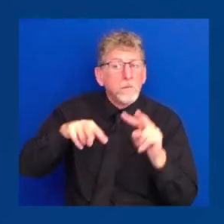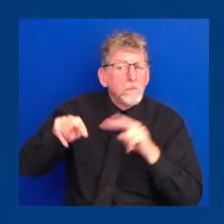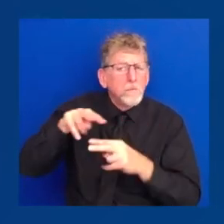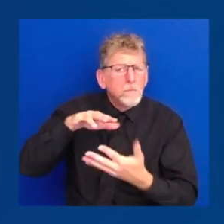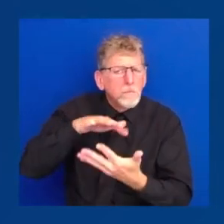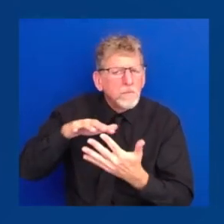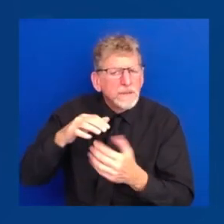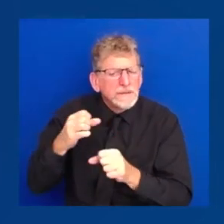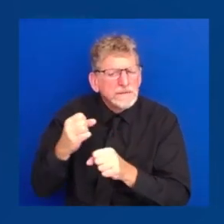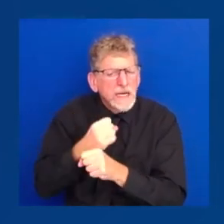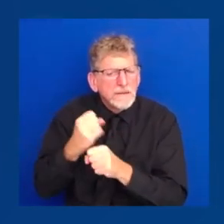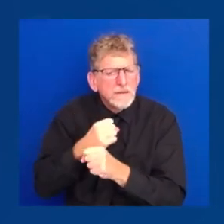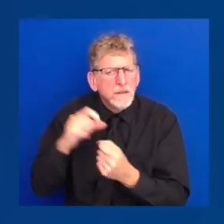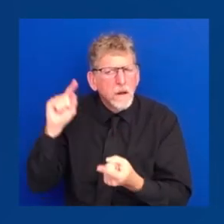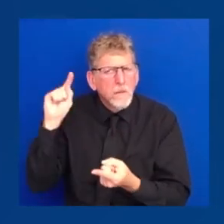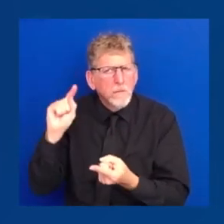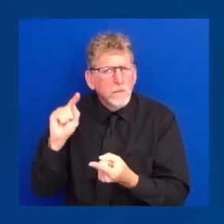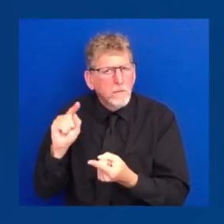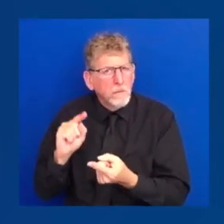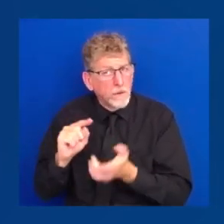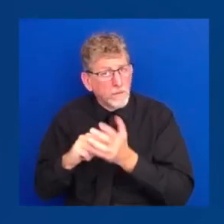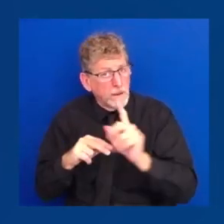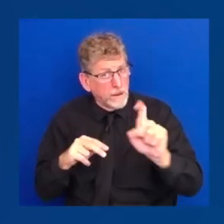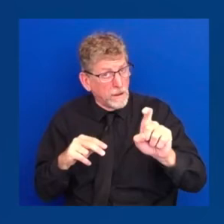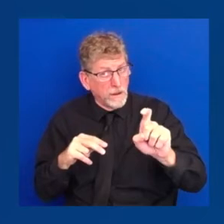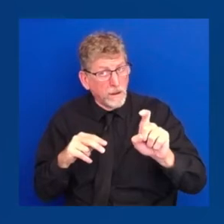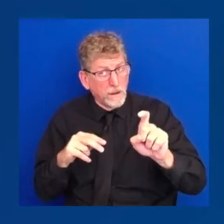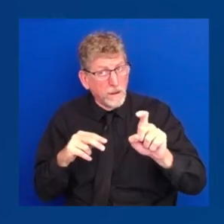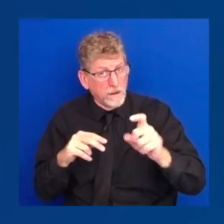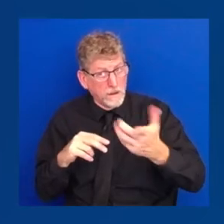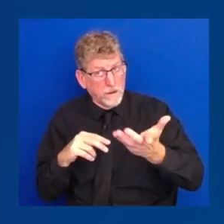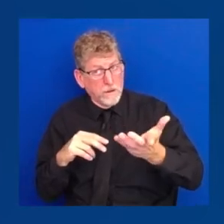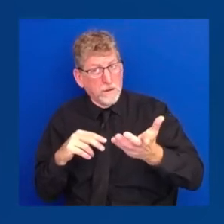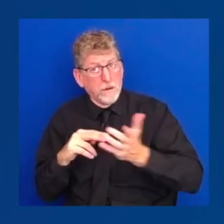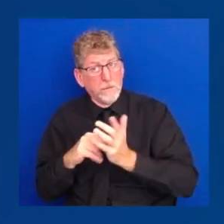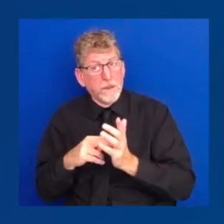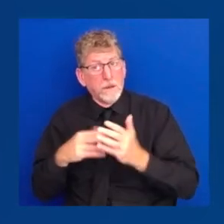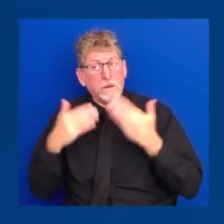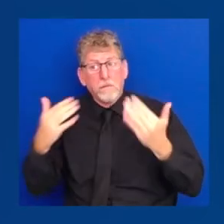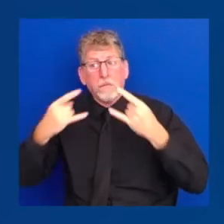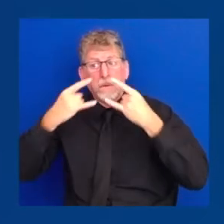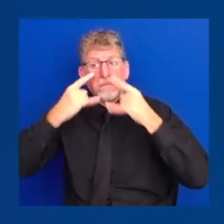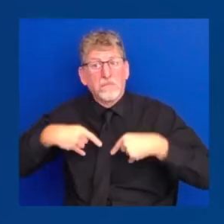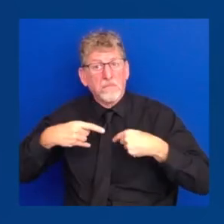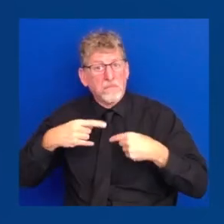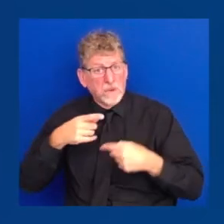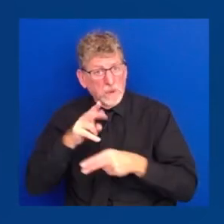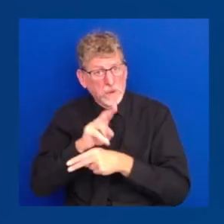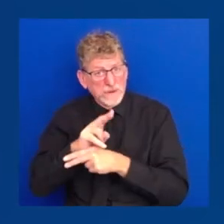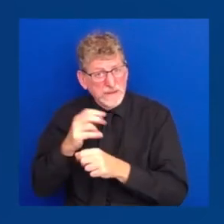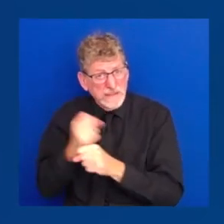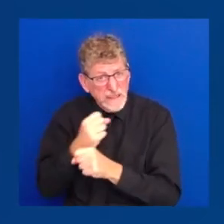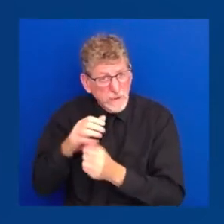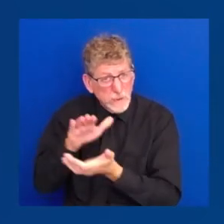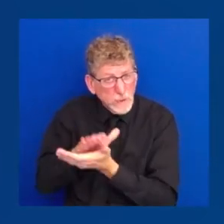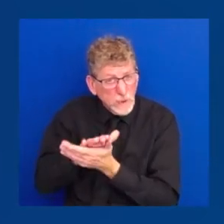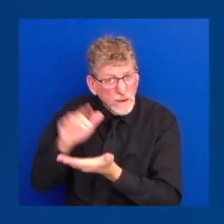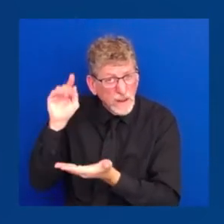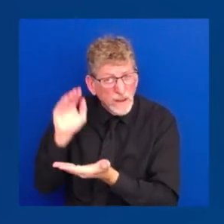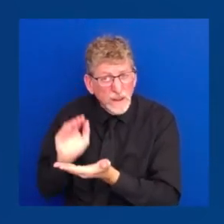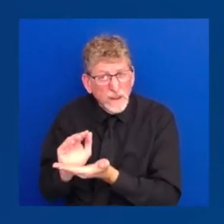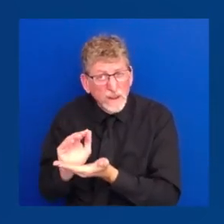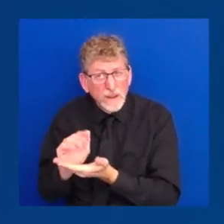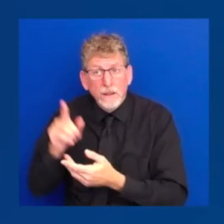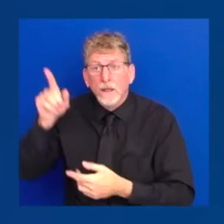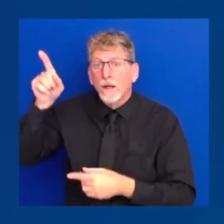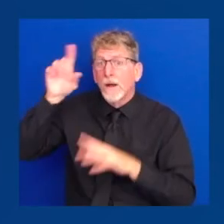on children's education? And then more broadly, the president's message last night was that people should be, going back to work. We should fill downtowns again. How